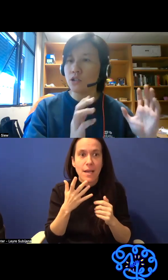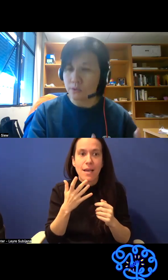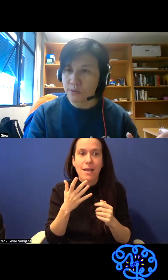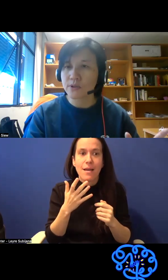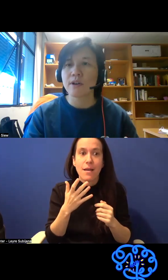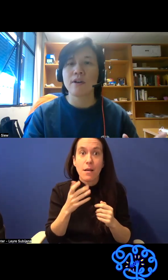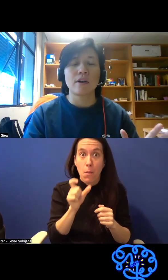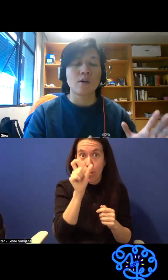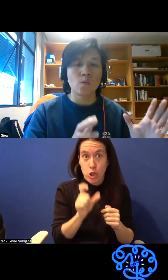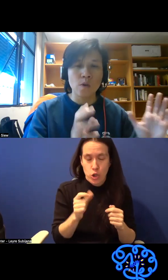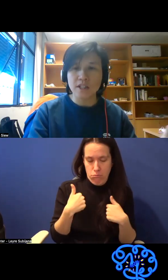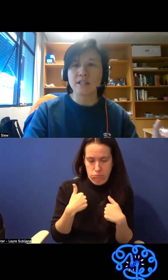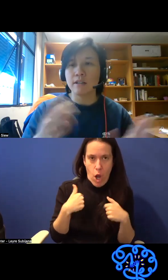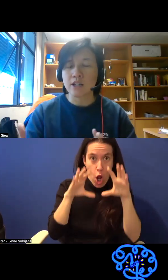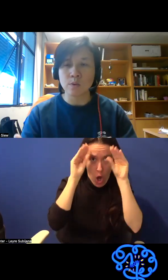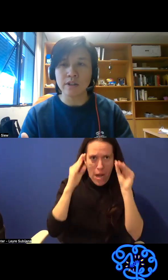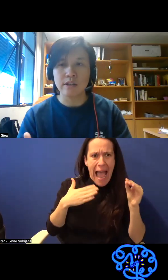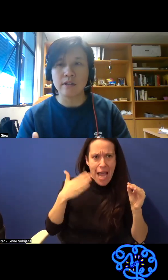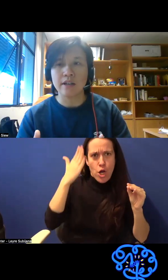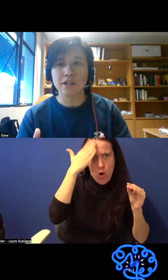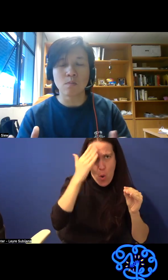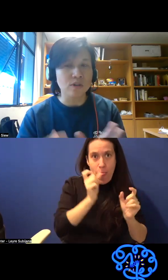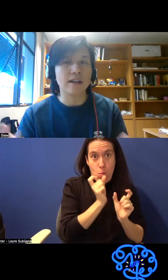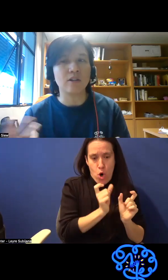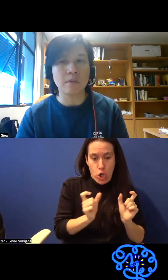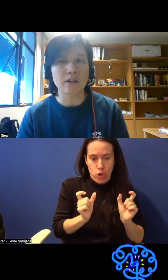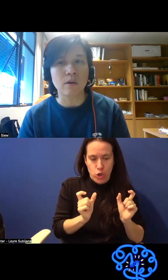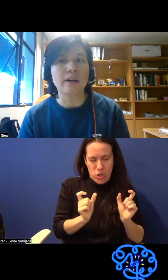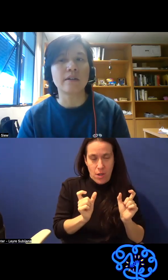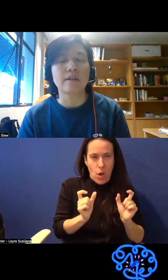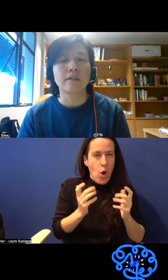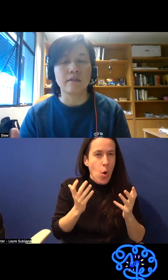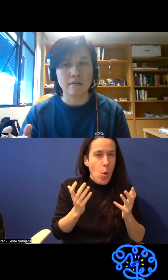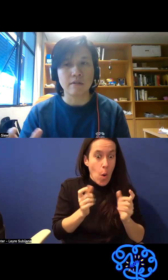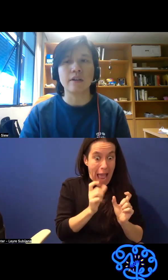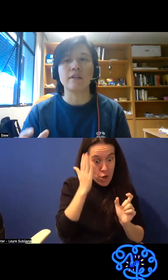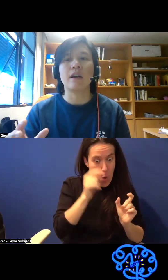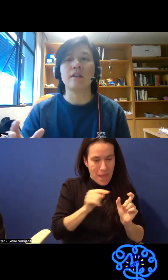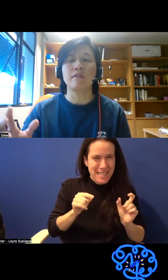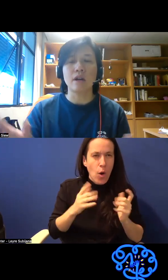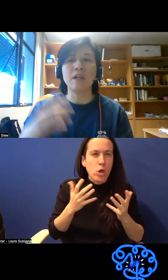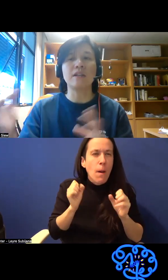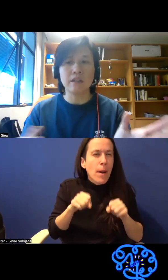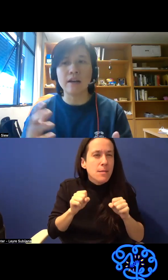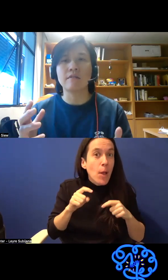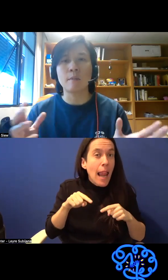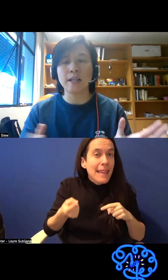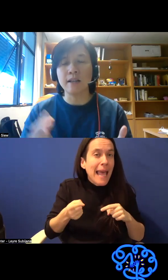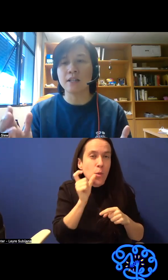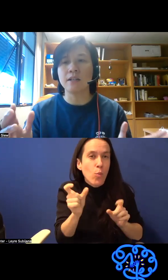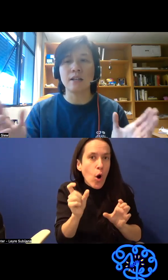learner knows, which is the next word that is most likely to be acquired, right? And updating